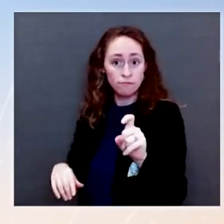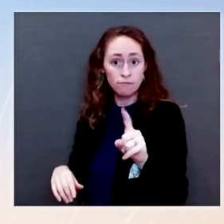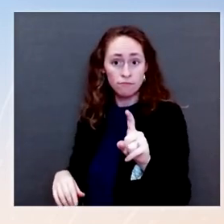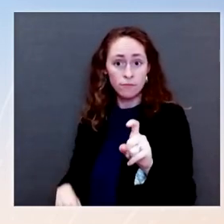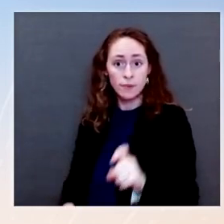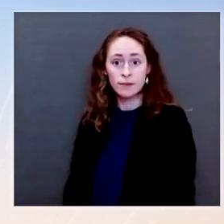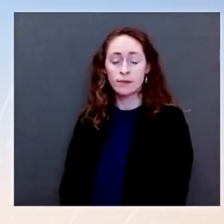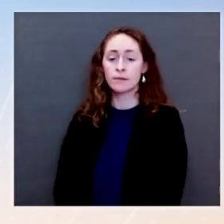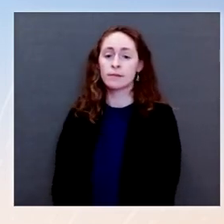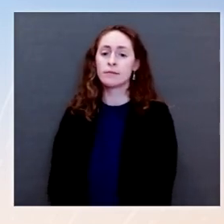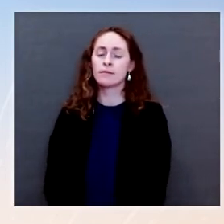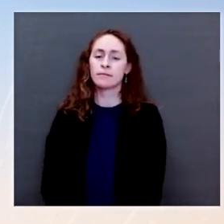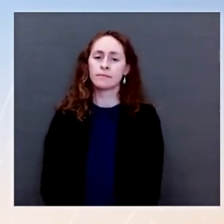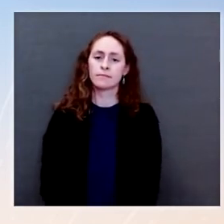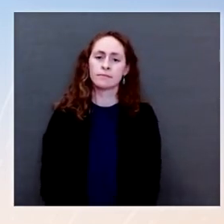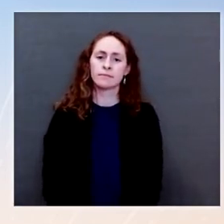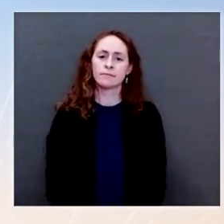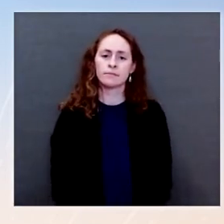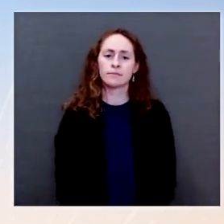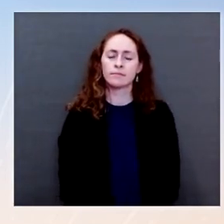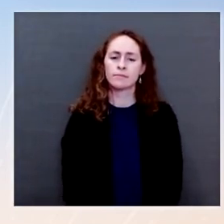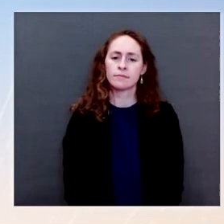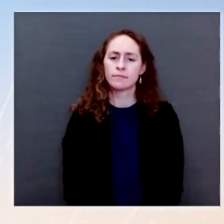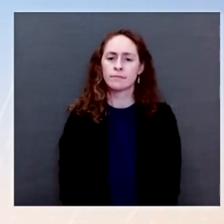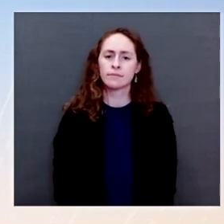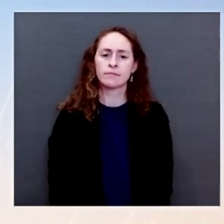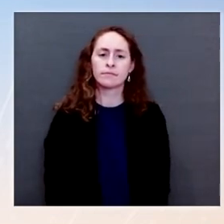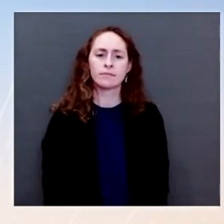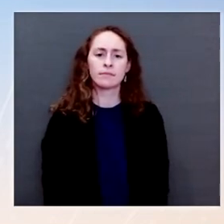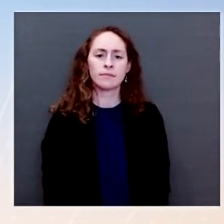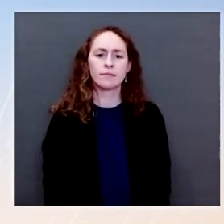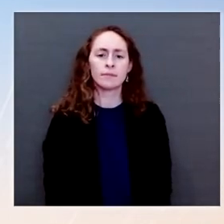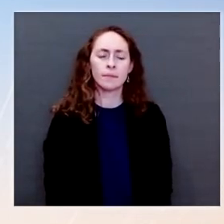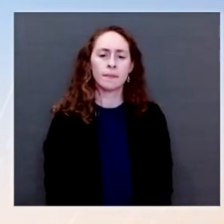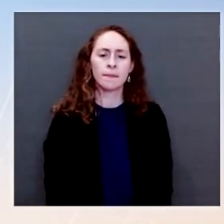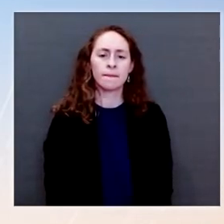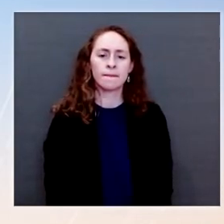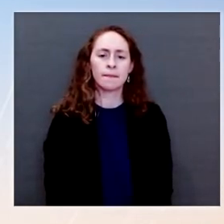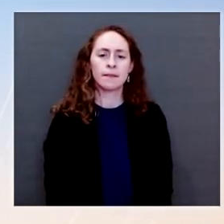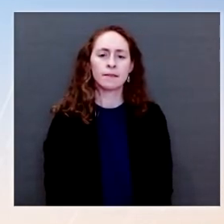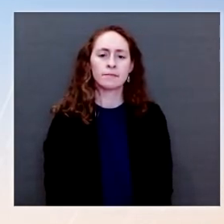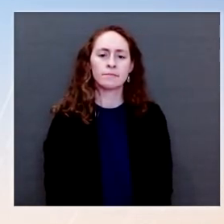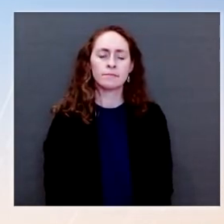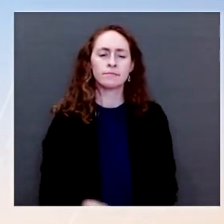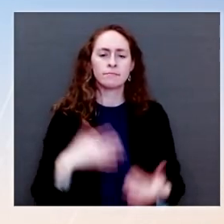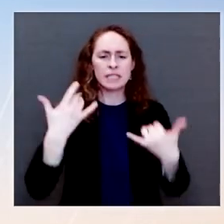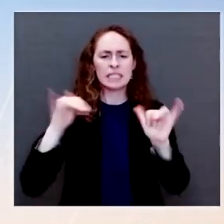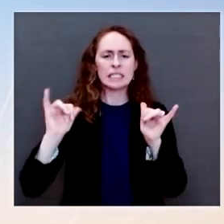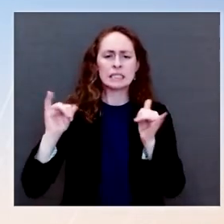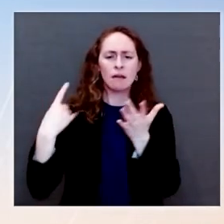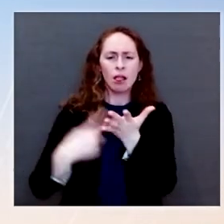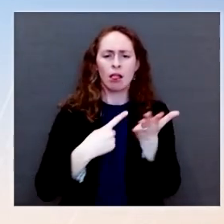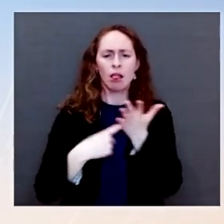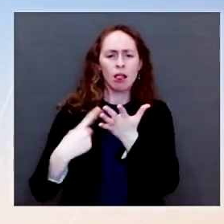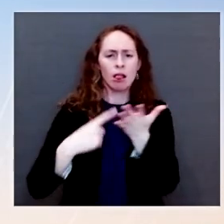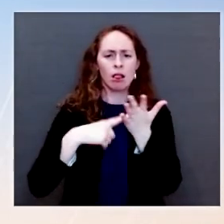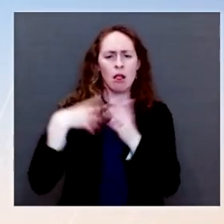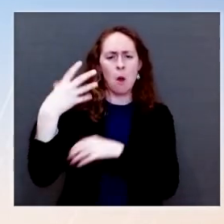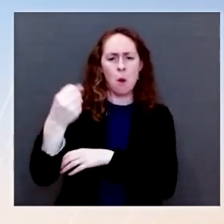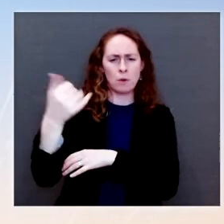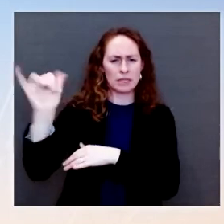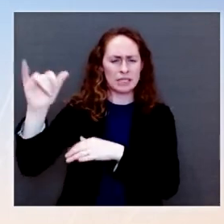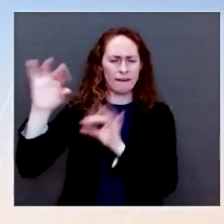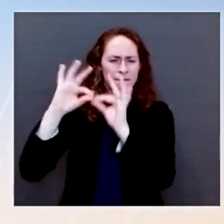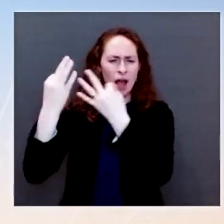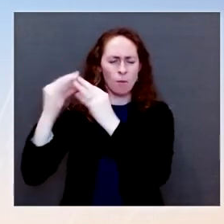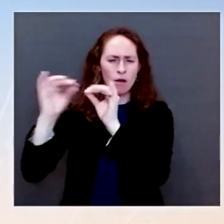a friend, somebody he respected, somebody even when he disagreed, he felt was a lion of a leader